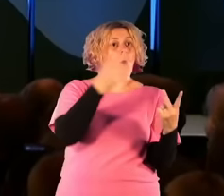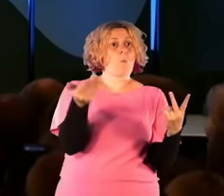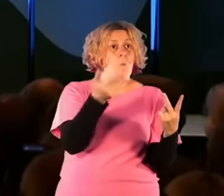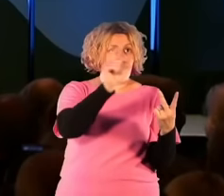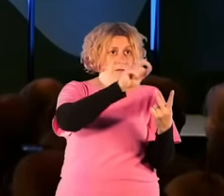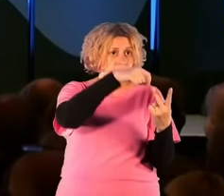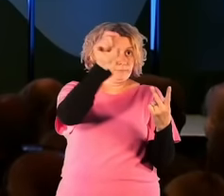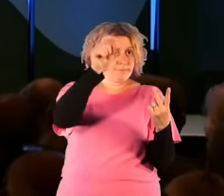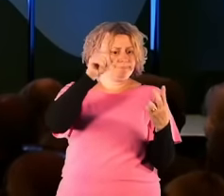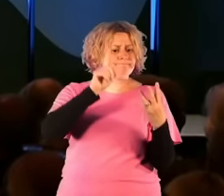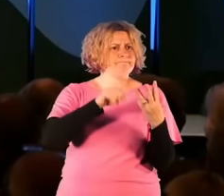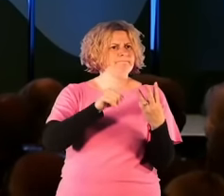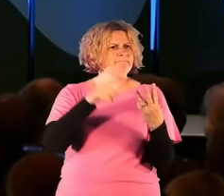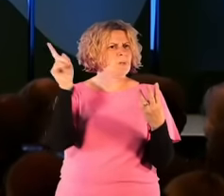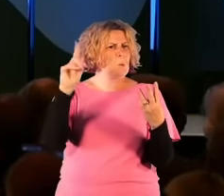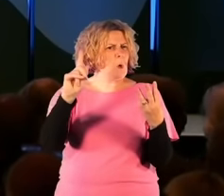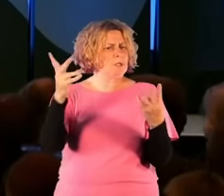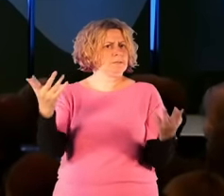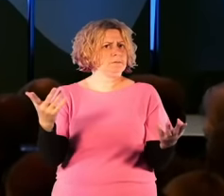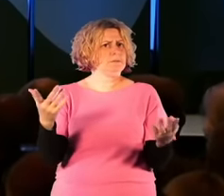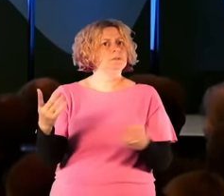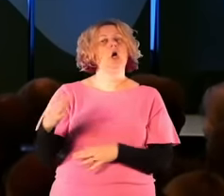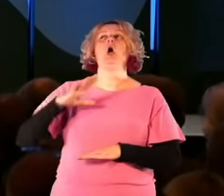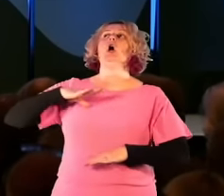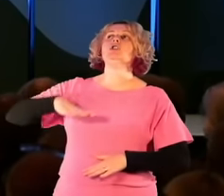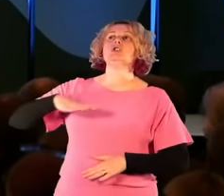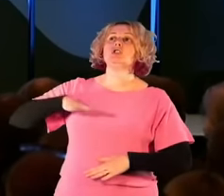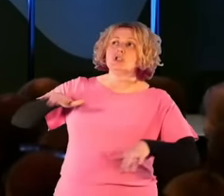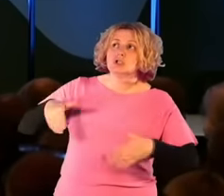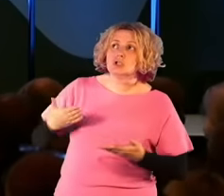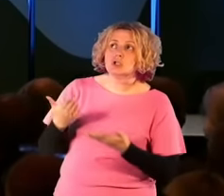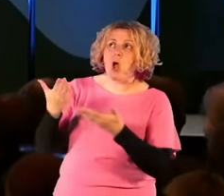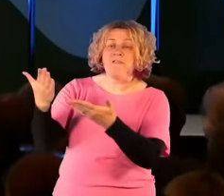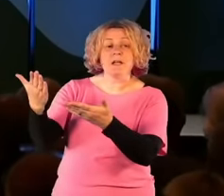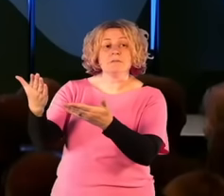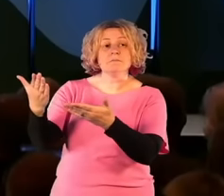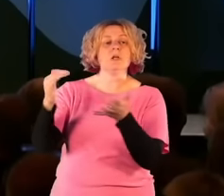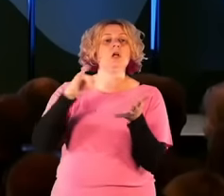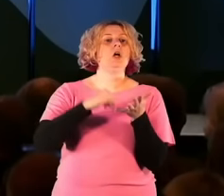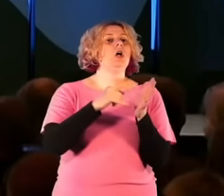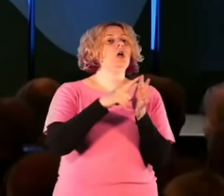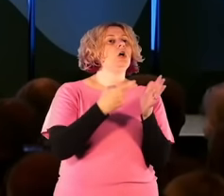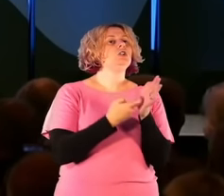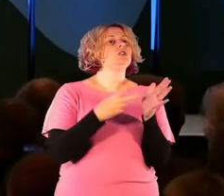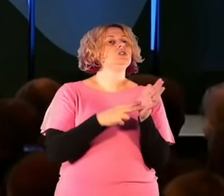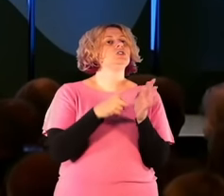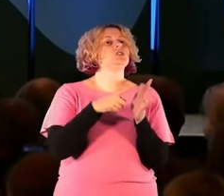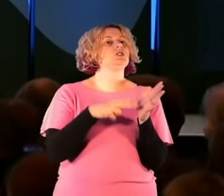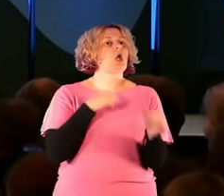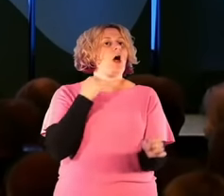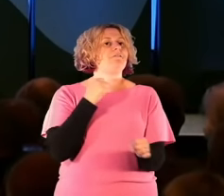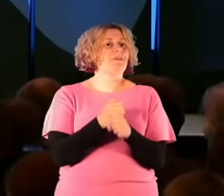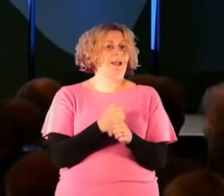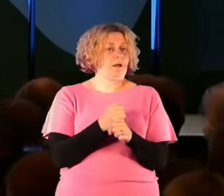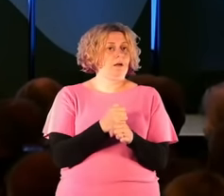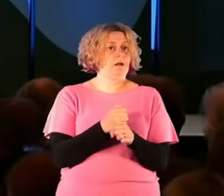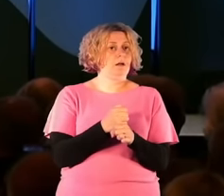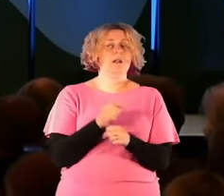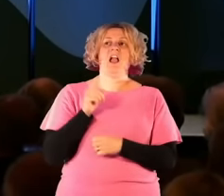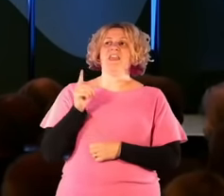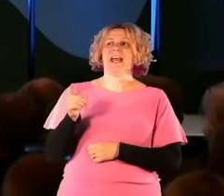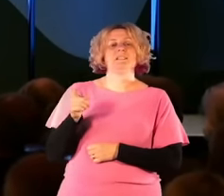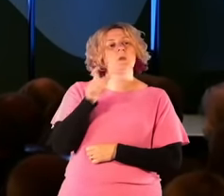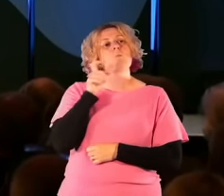there is partly a word that describes worship. It's a place which is active and